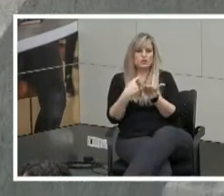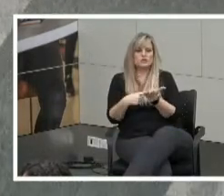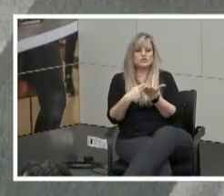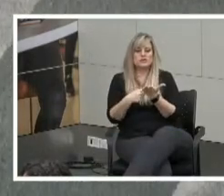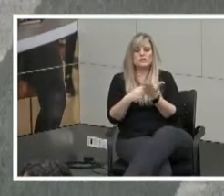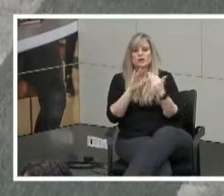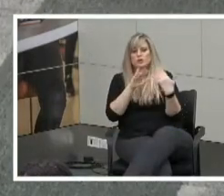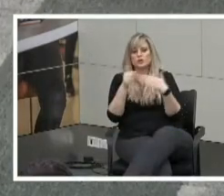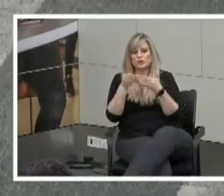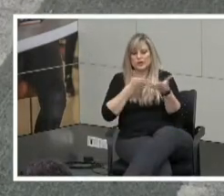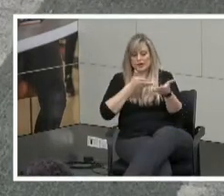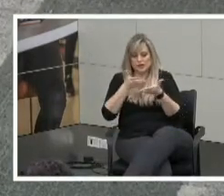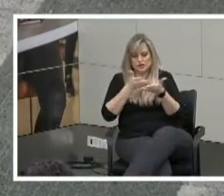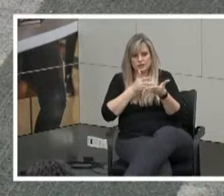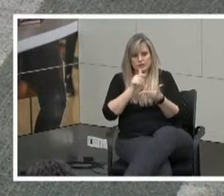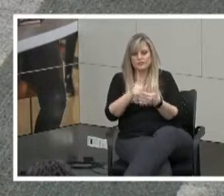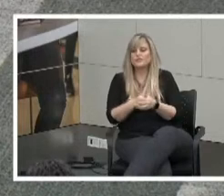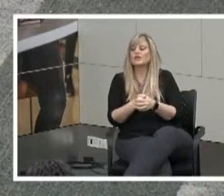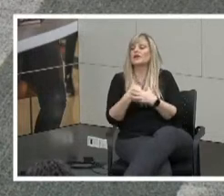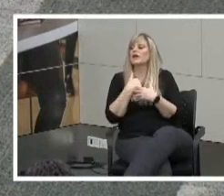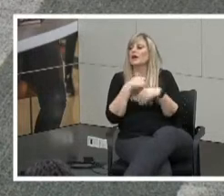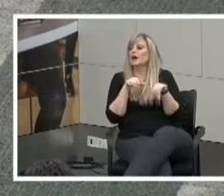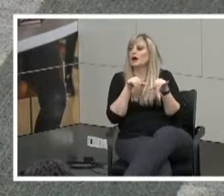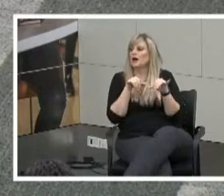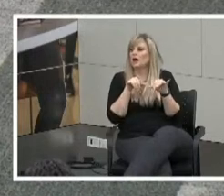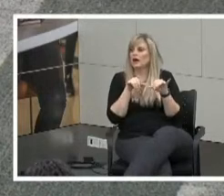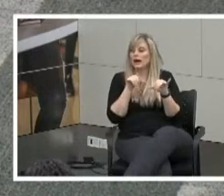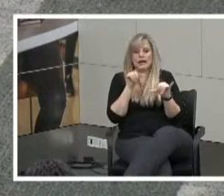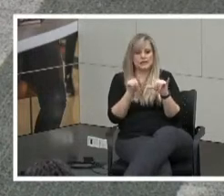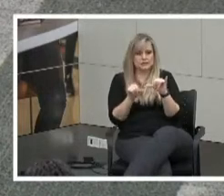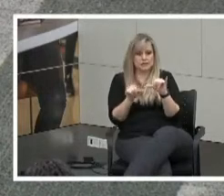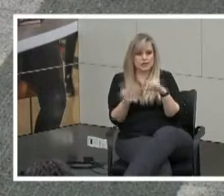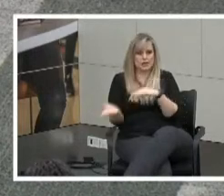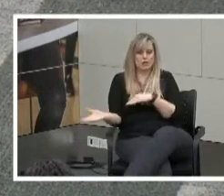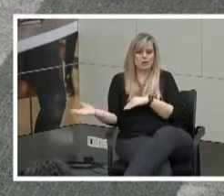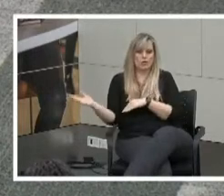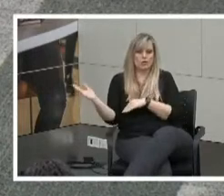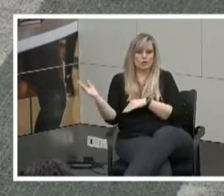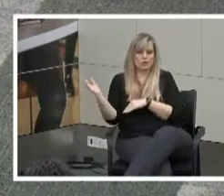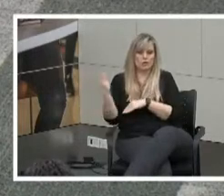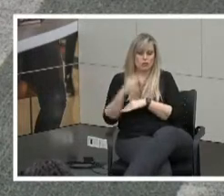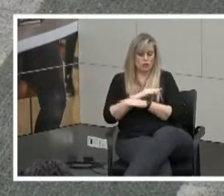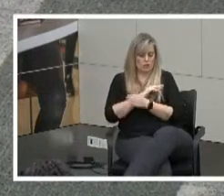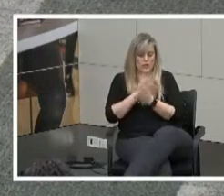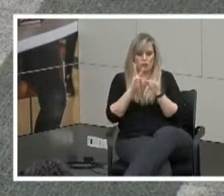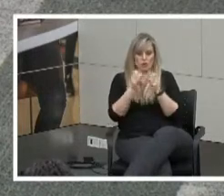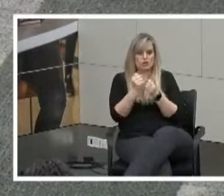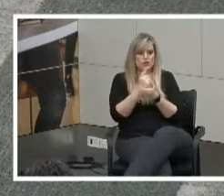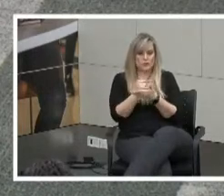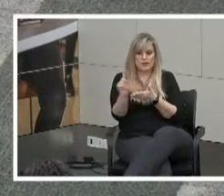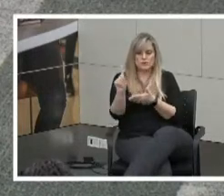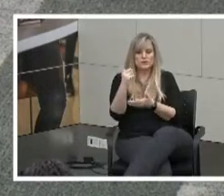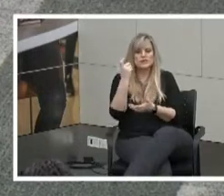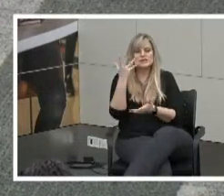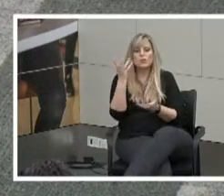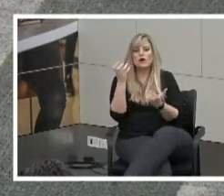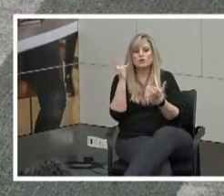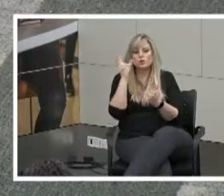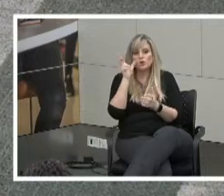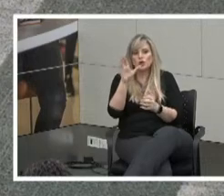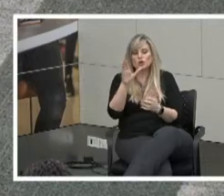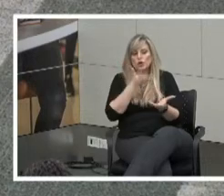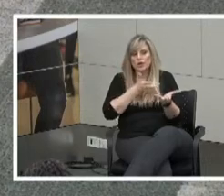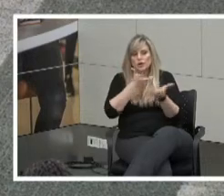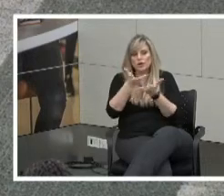engagement I'm I stayed throughout the workshop last week because I wanted to hear your engagement